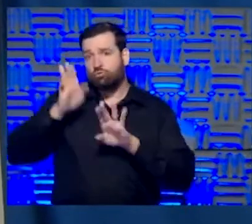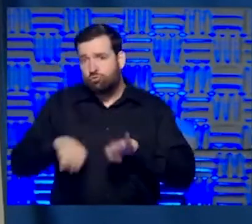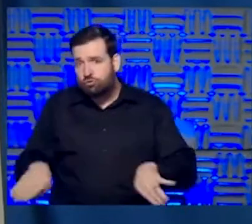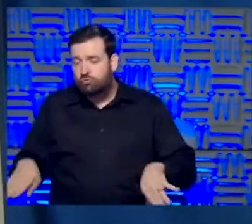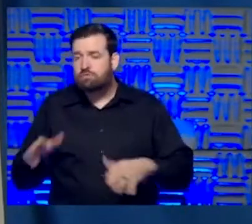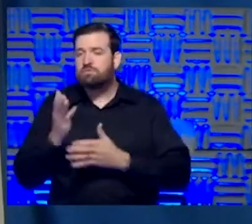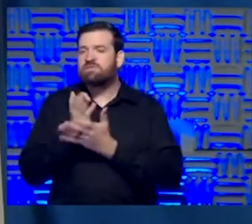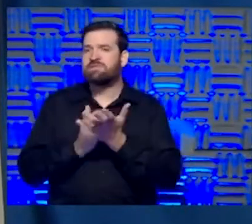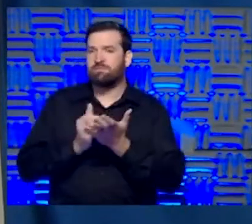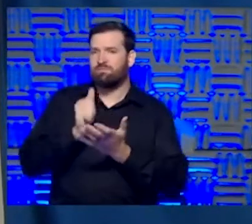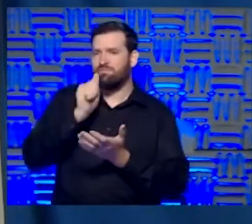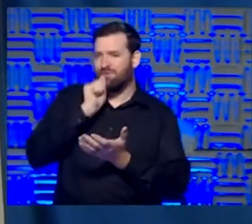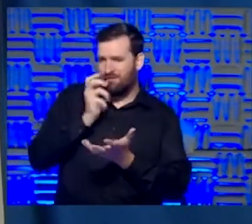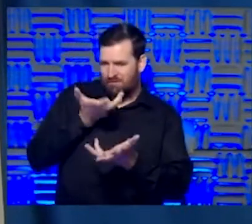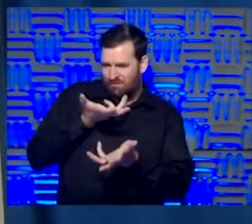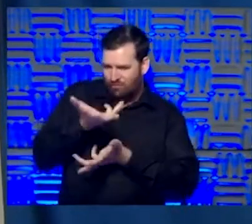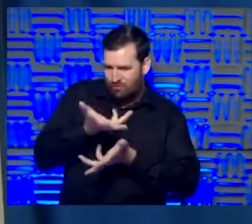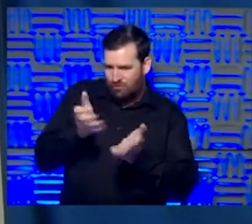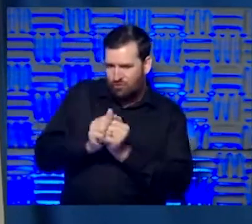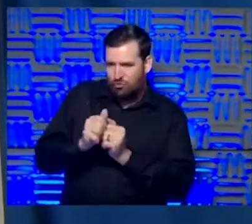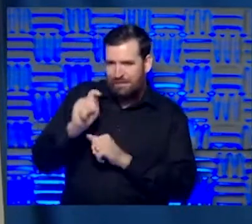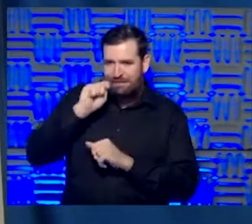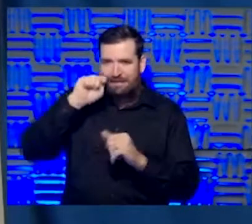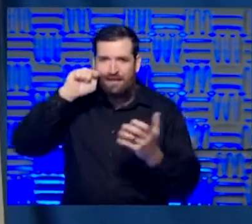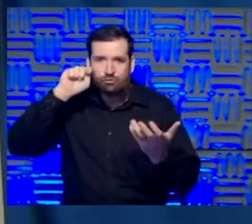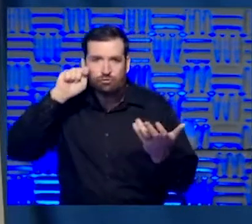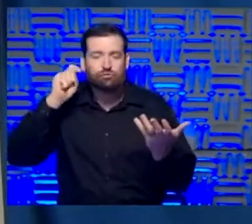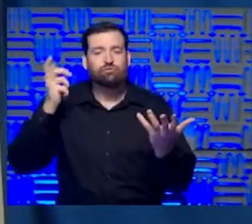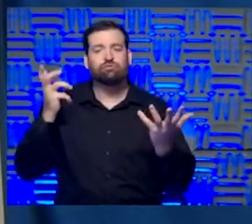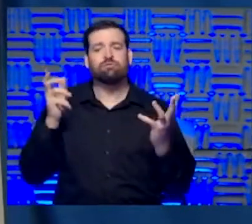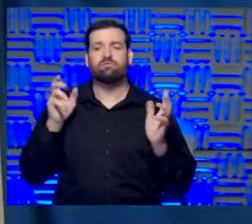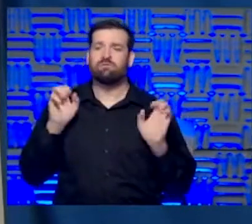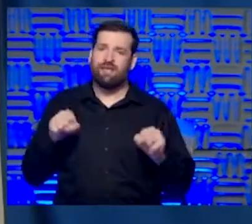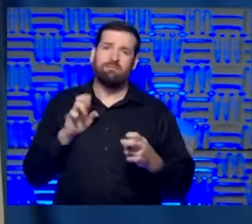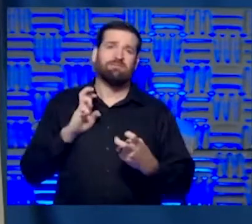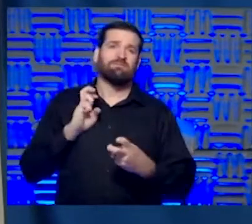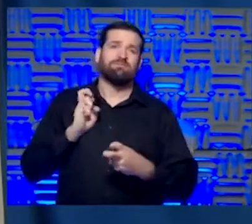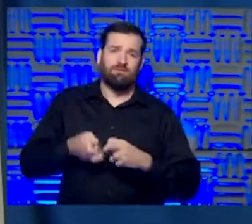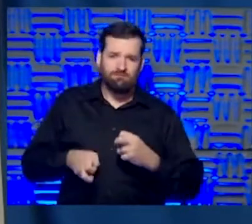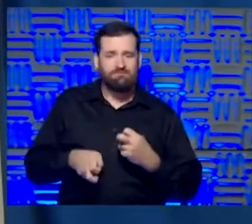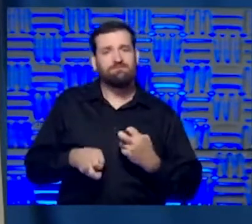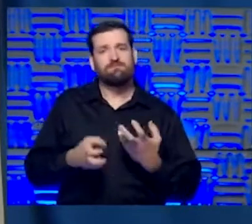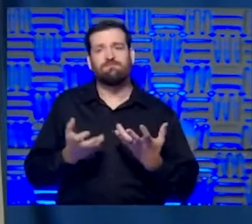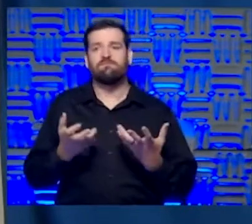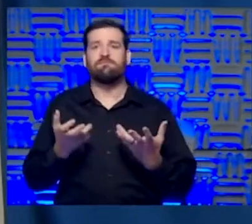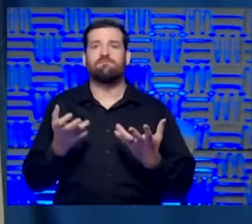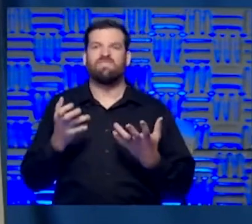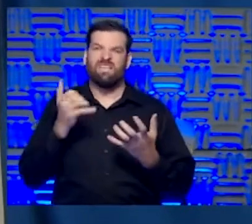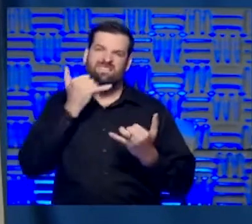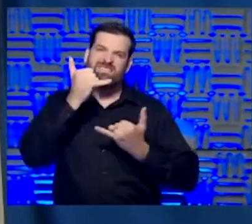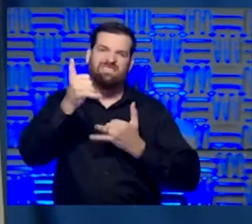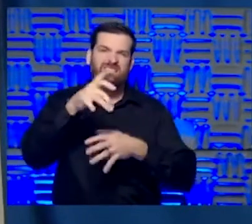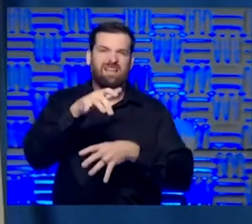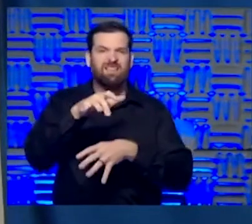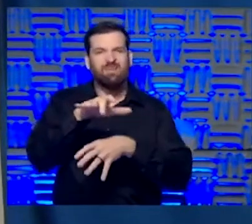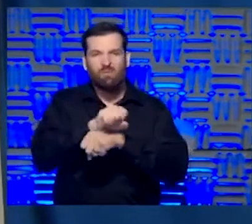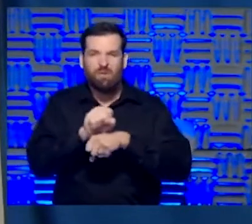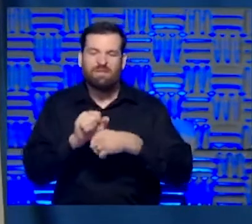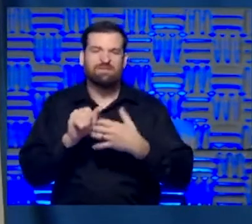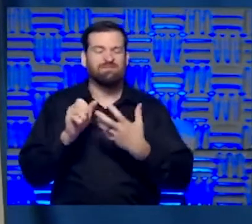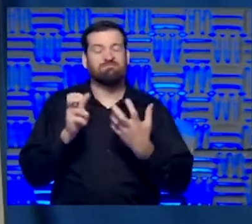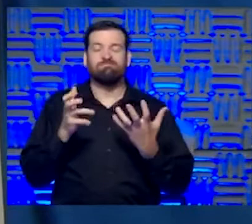private conversations with the adolescents that can be pretty challenging in the telehealth environment. And